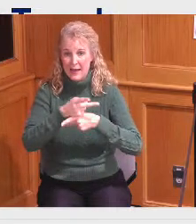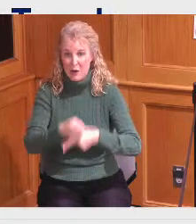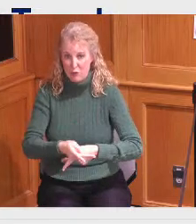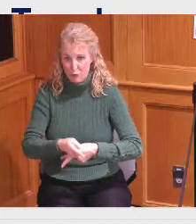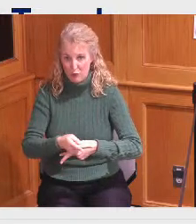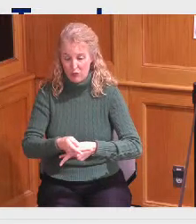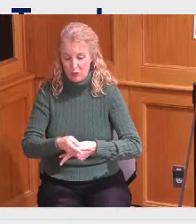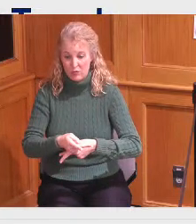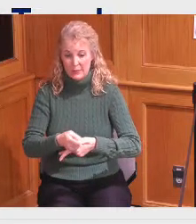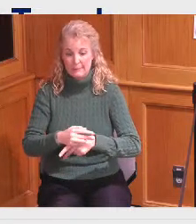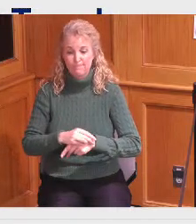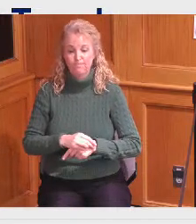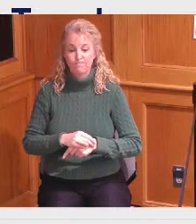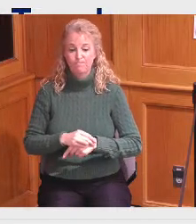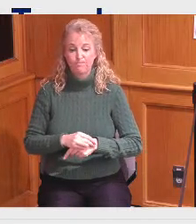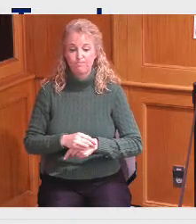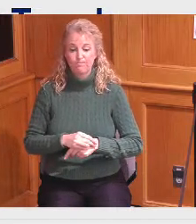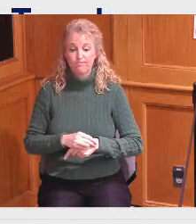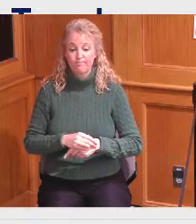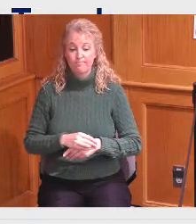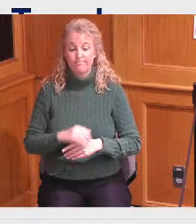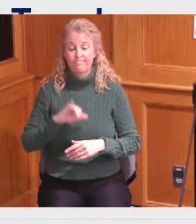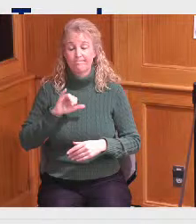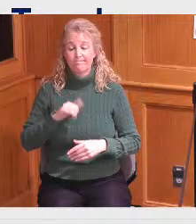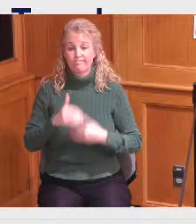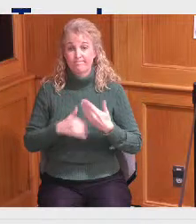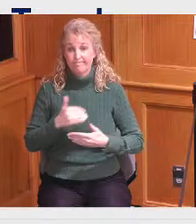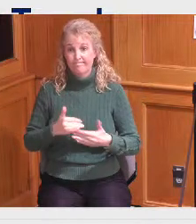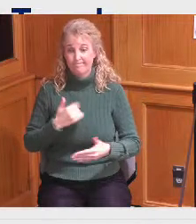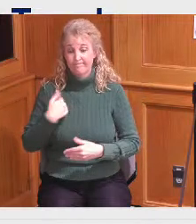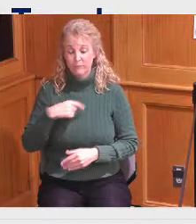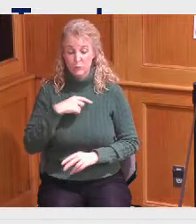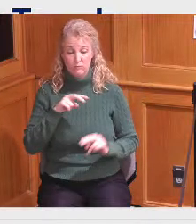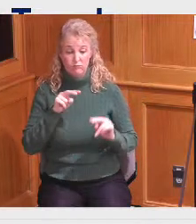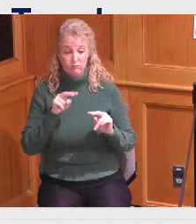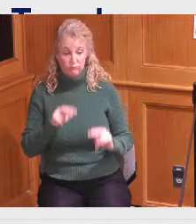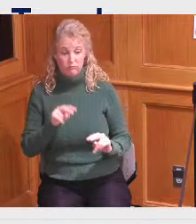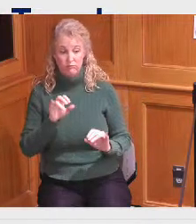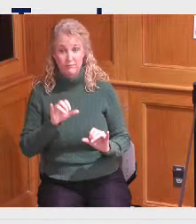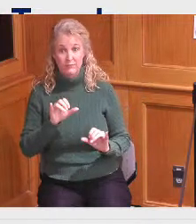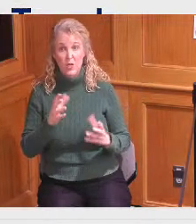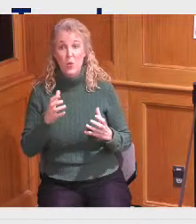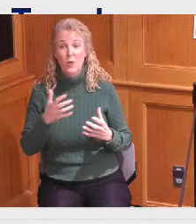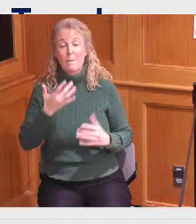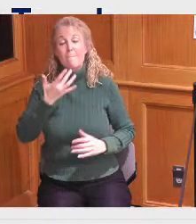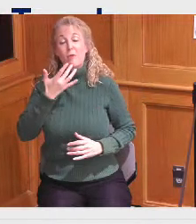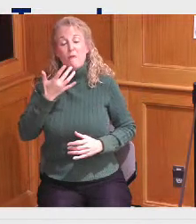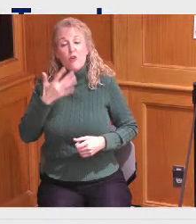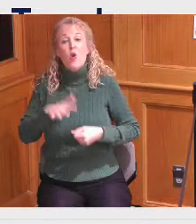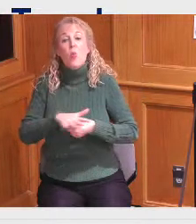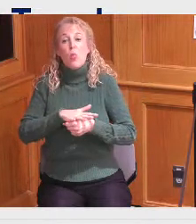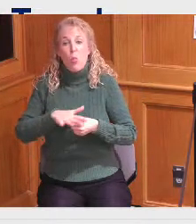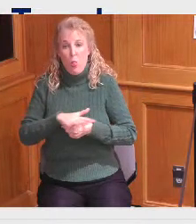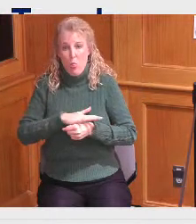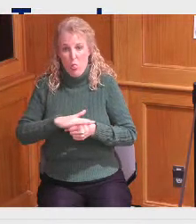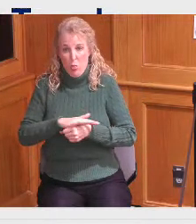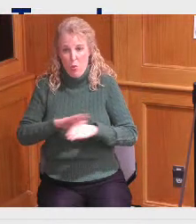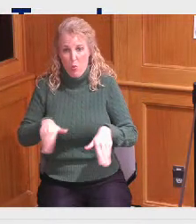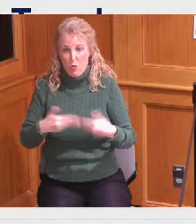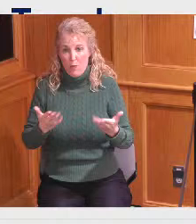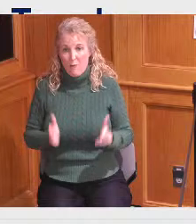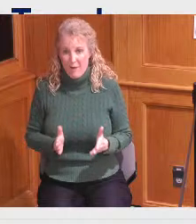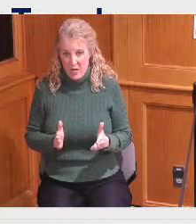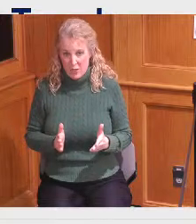We've also, as a part of that process of making sure that we wanted to focus on local providers and having availability for